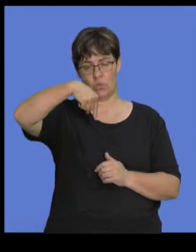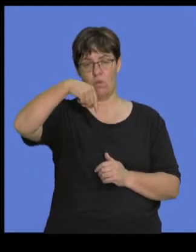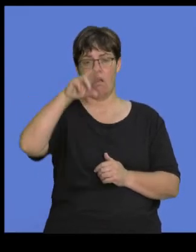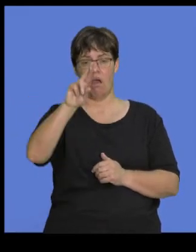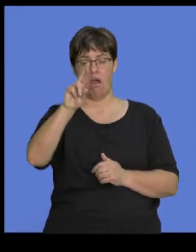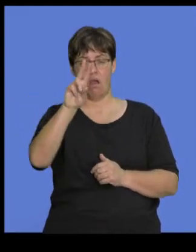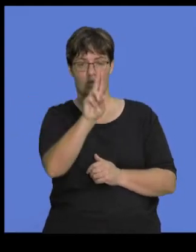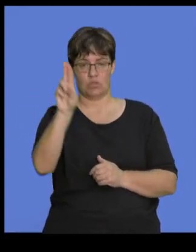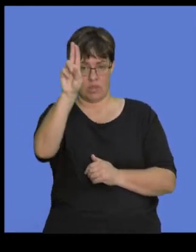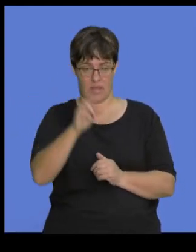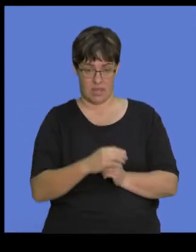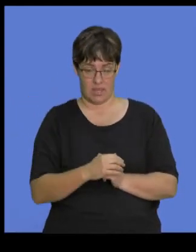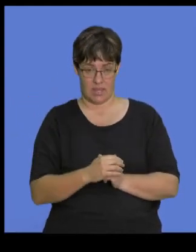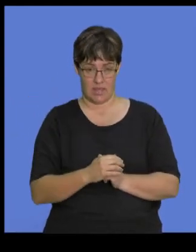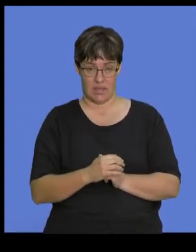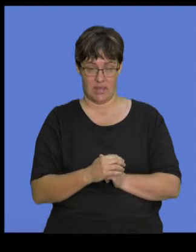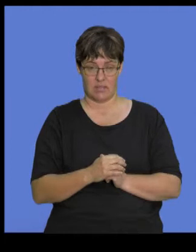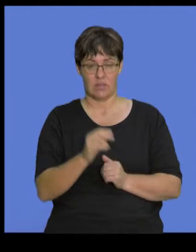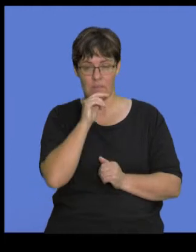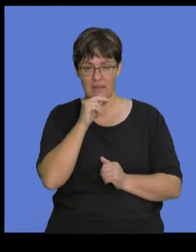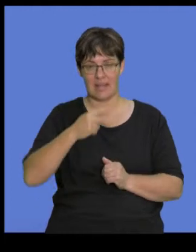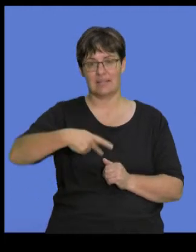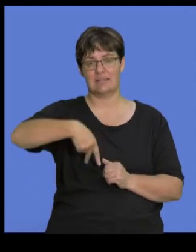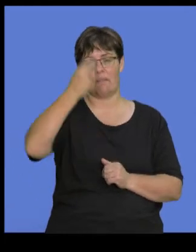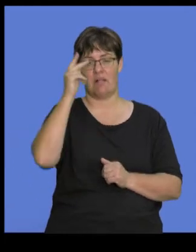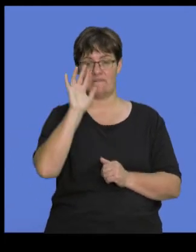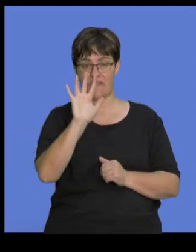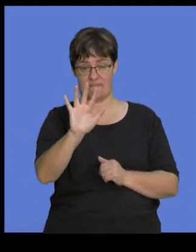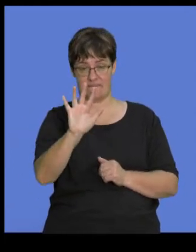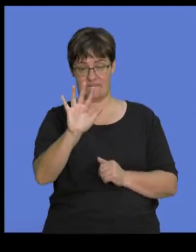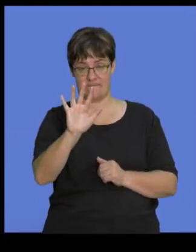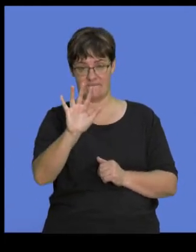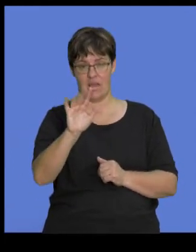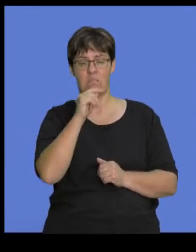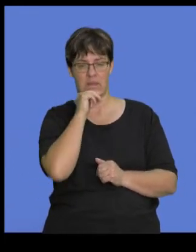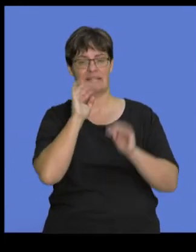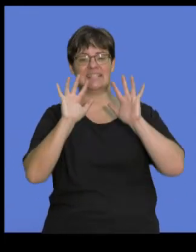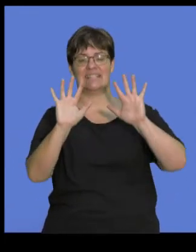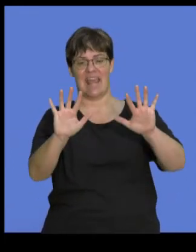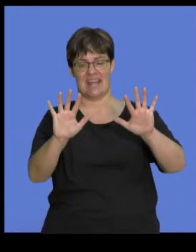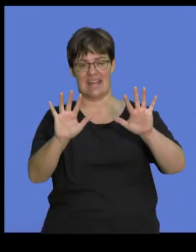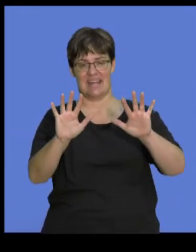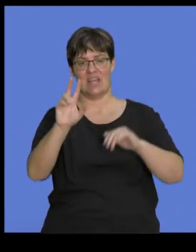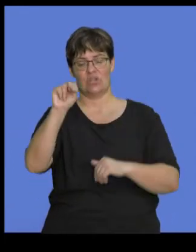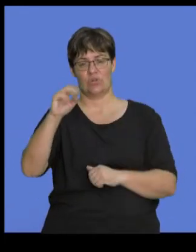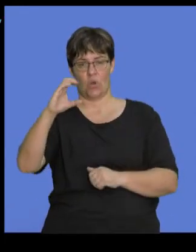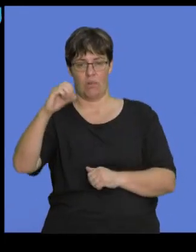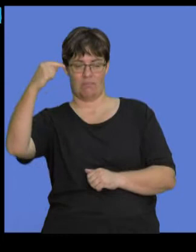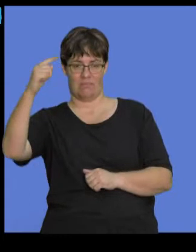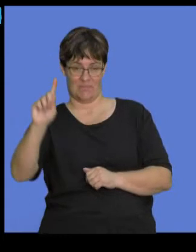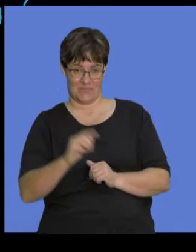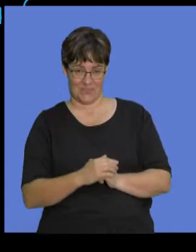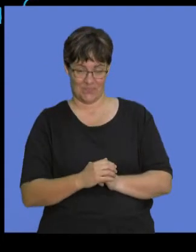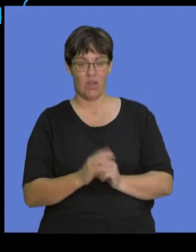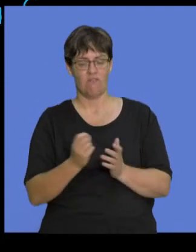Q over R squared. So this is actually double 5 newtons per coulomb, which is equals to 10 Newton per